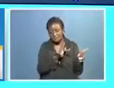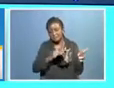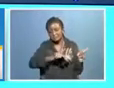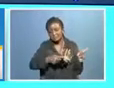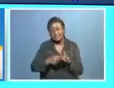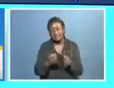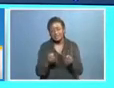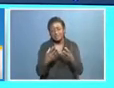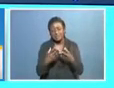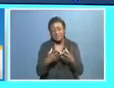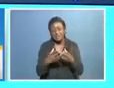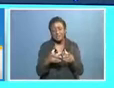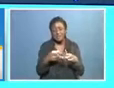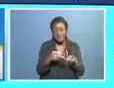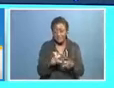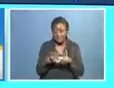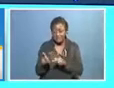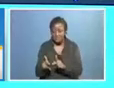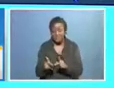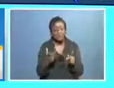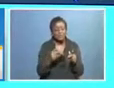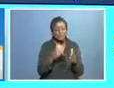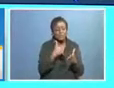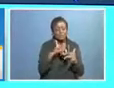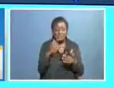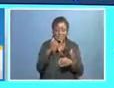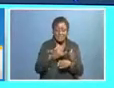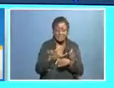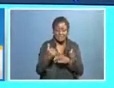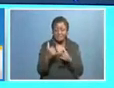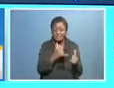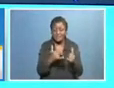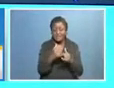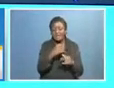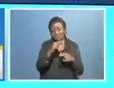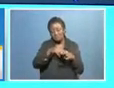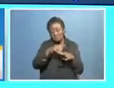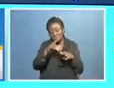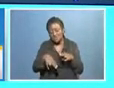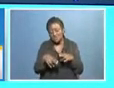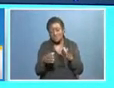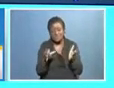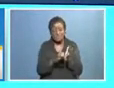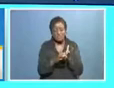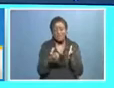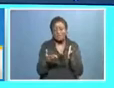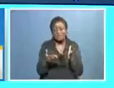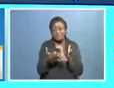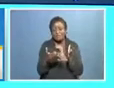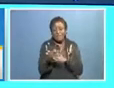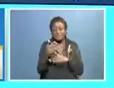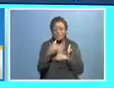to identifying, fighting, and reducing incidents of crime throughout the country. Those details shared with the Rotary Club of